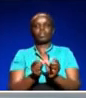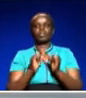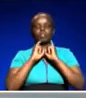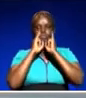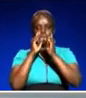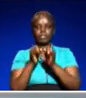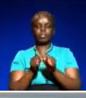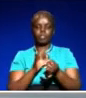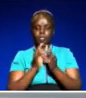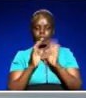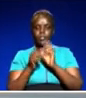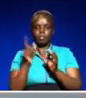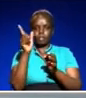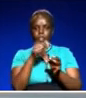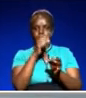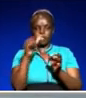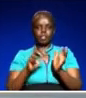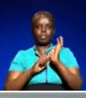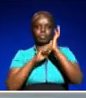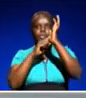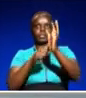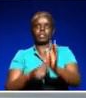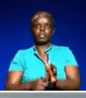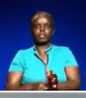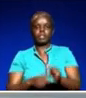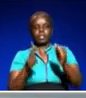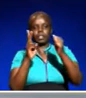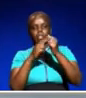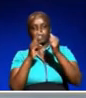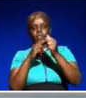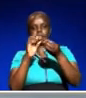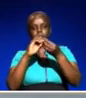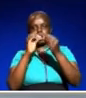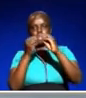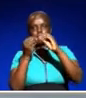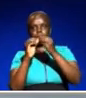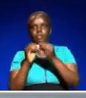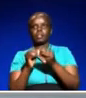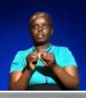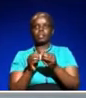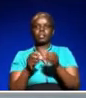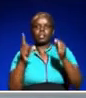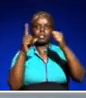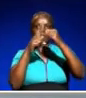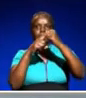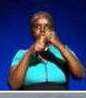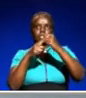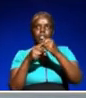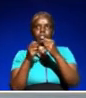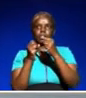If X represents 7 numbers such as